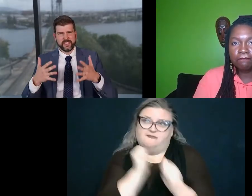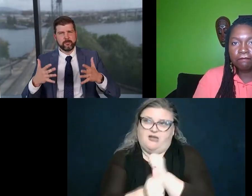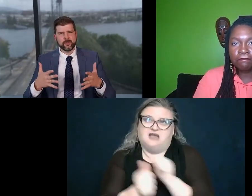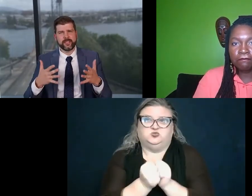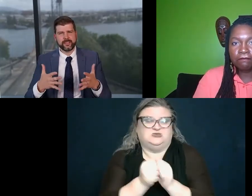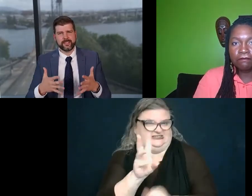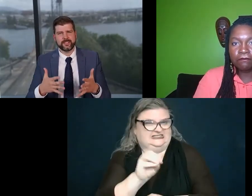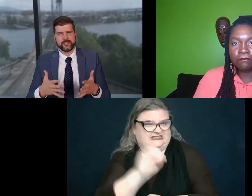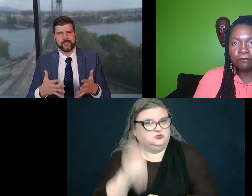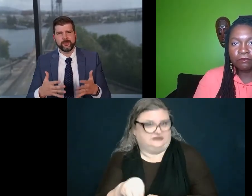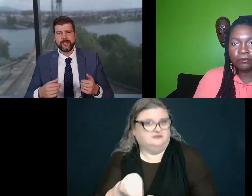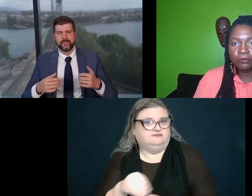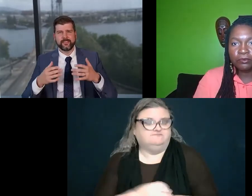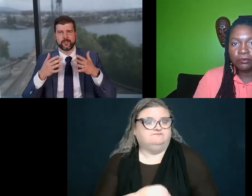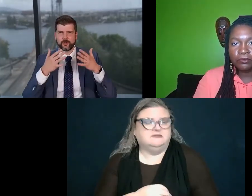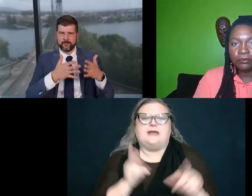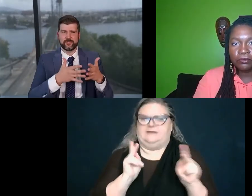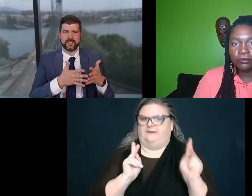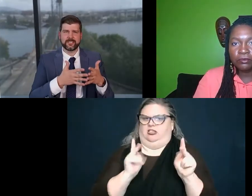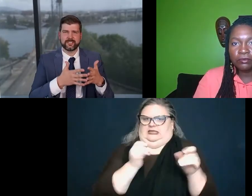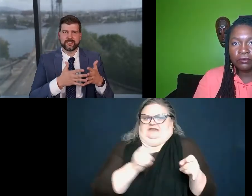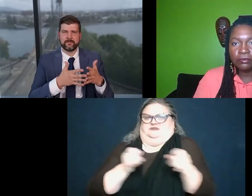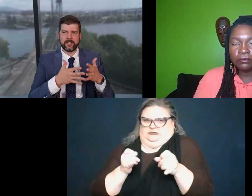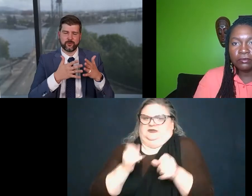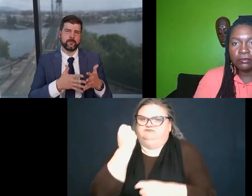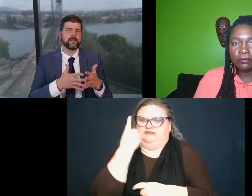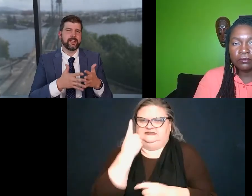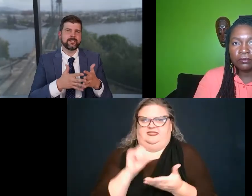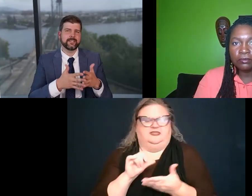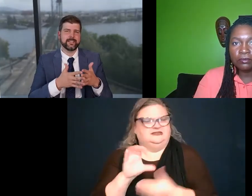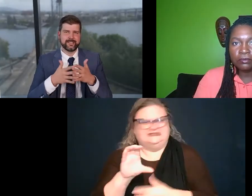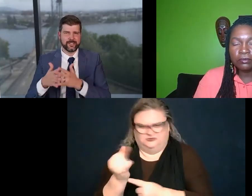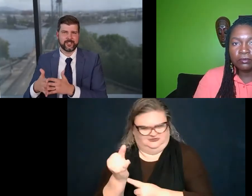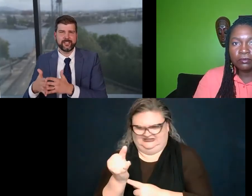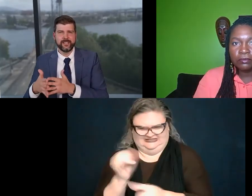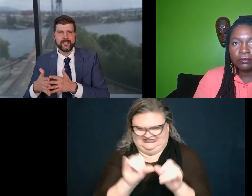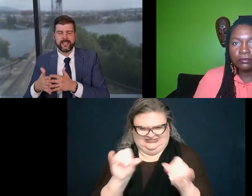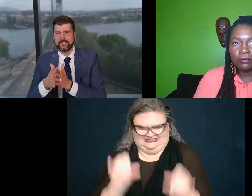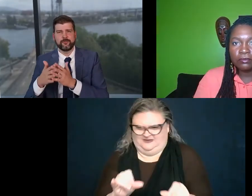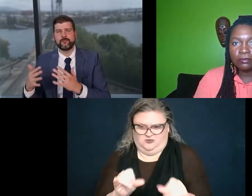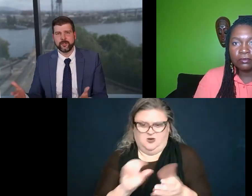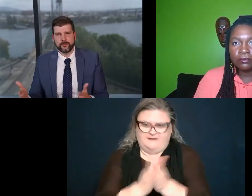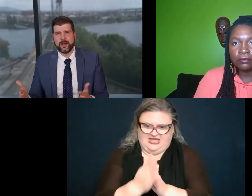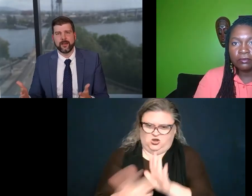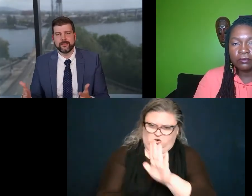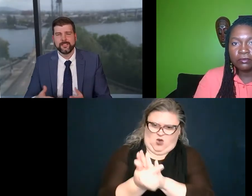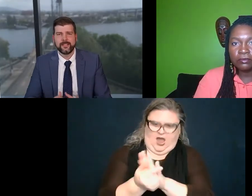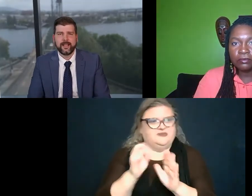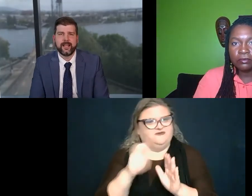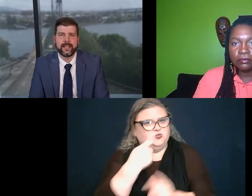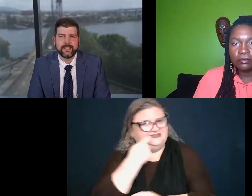think people get this issue that the criminal justice system, that criminalizing addiction is a failed